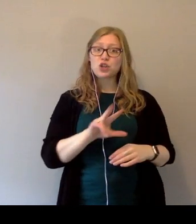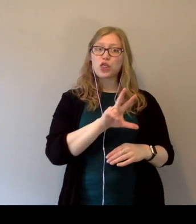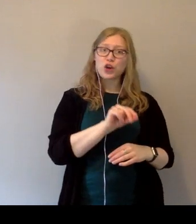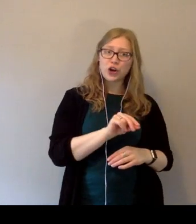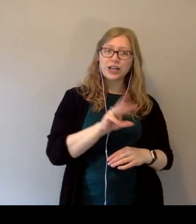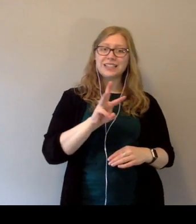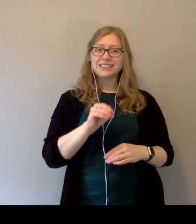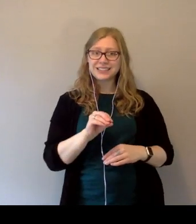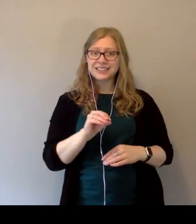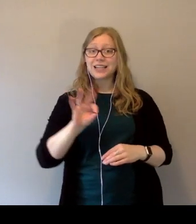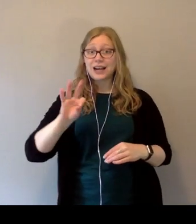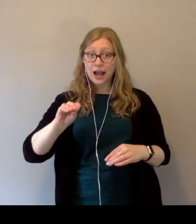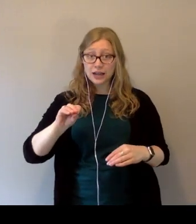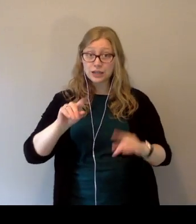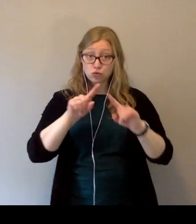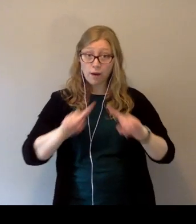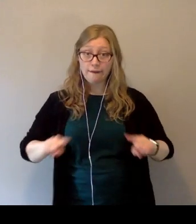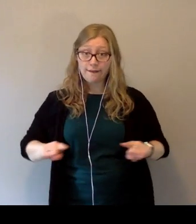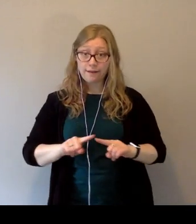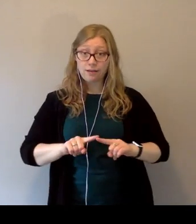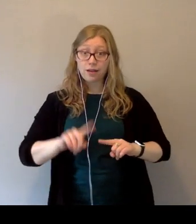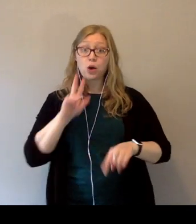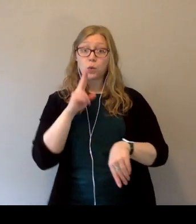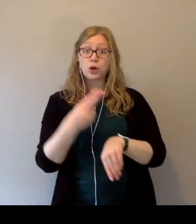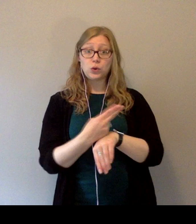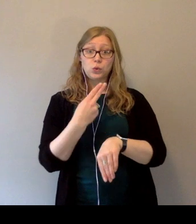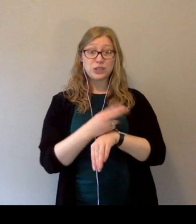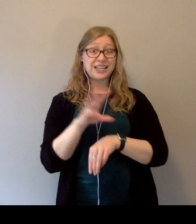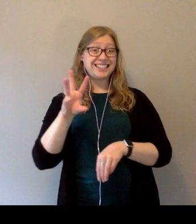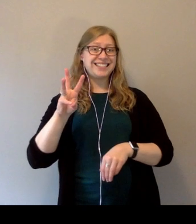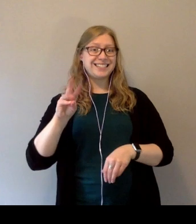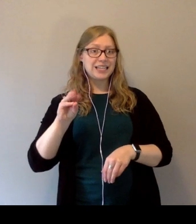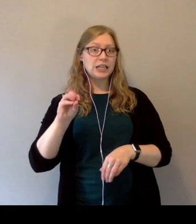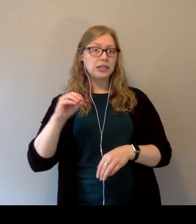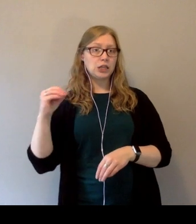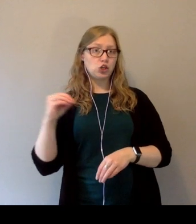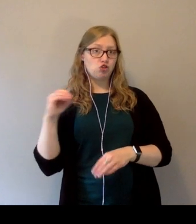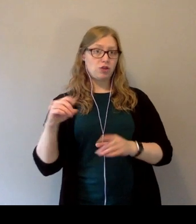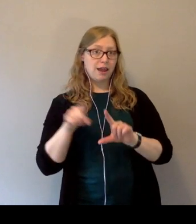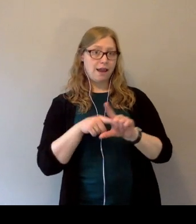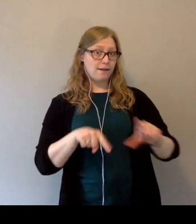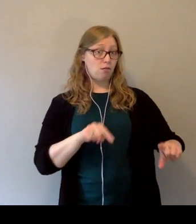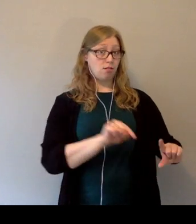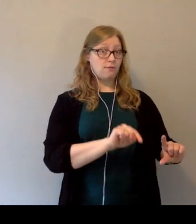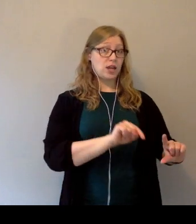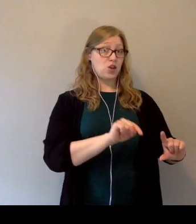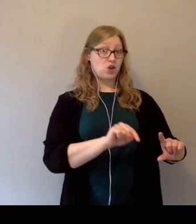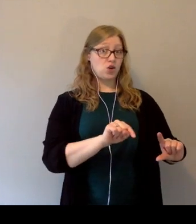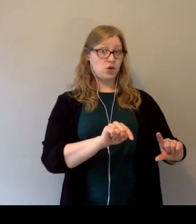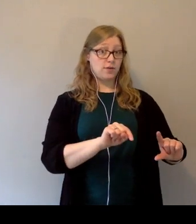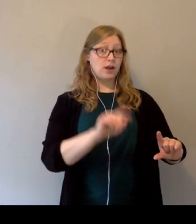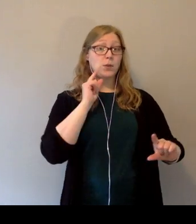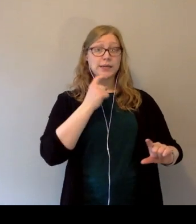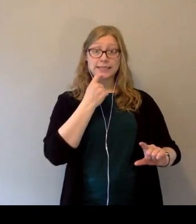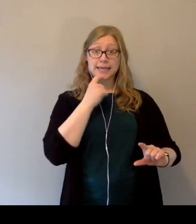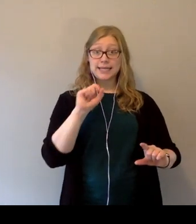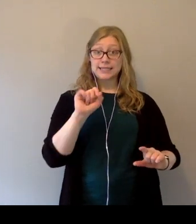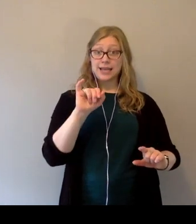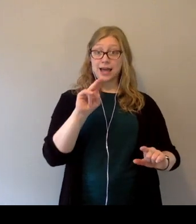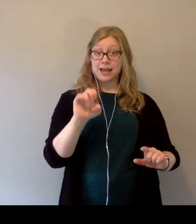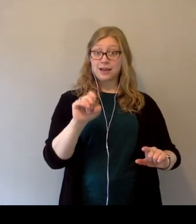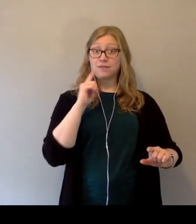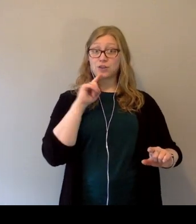use the 60 degree angle here. And I'm going to say the sine of 60